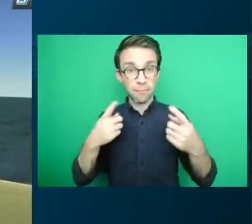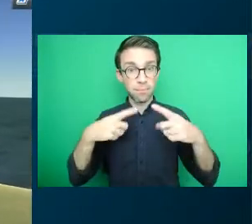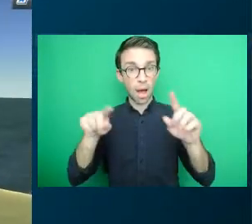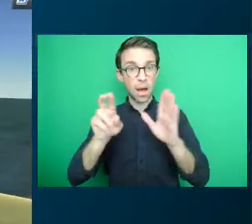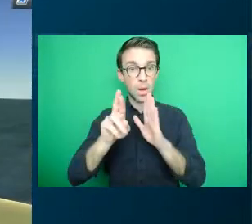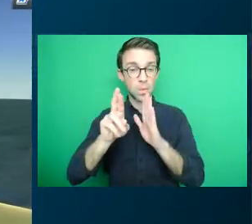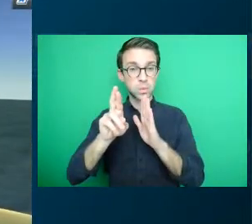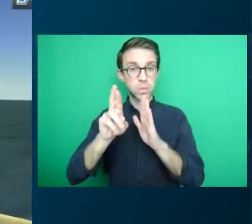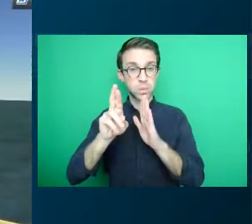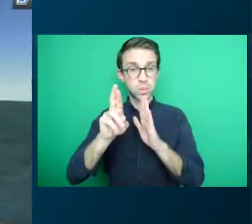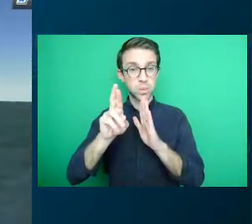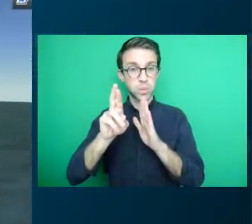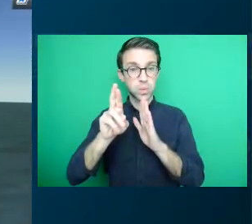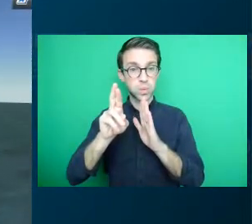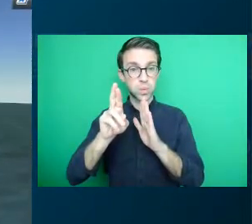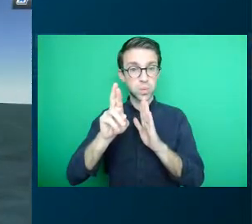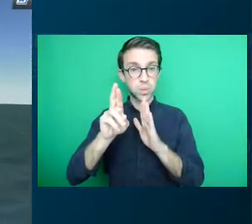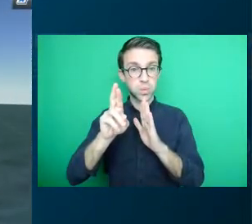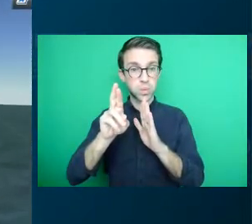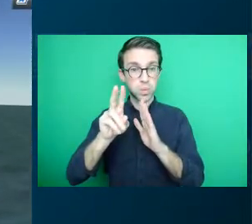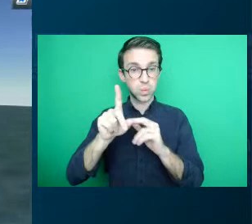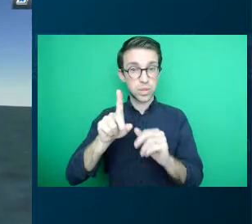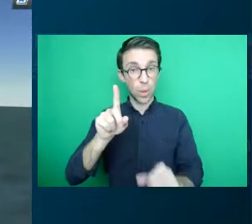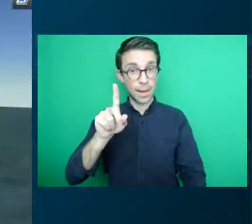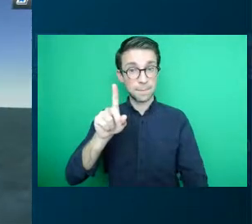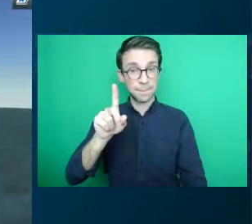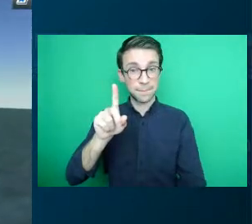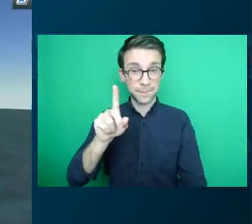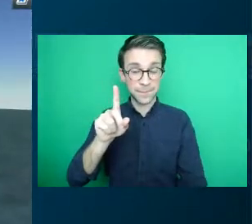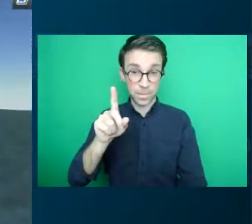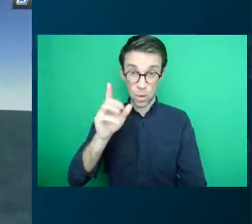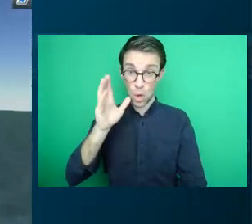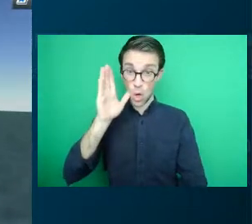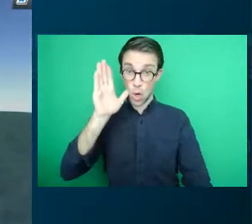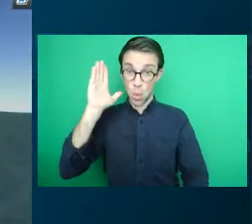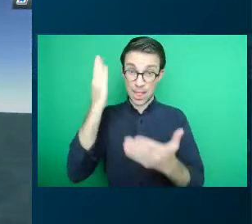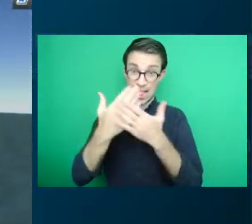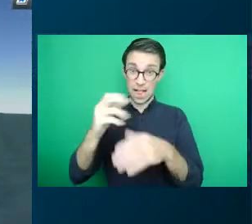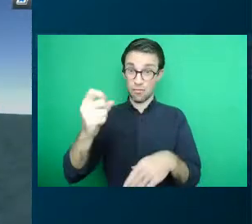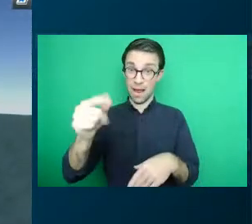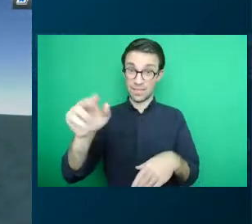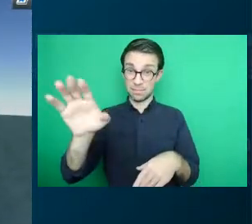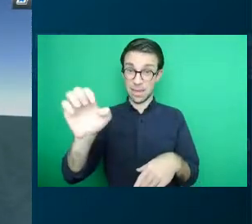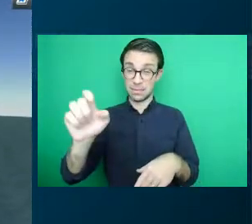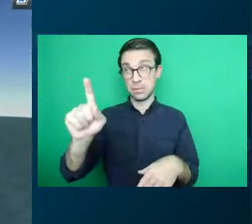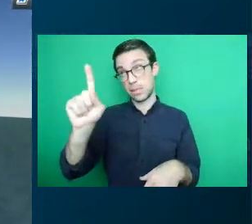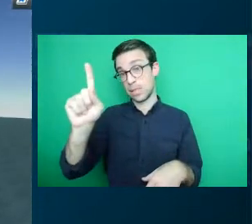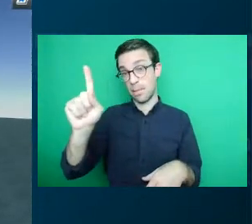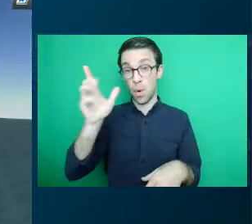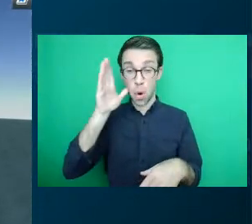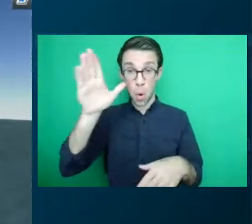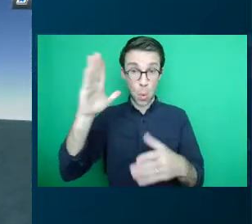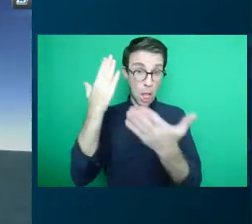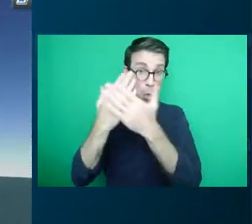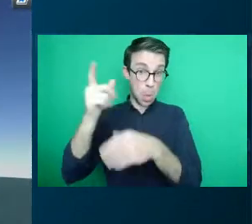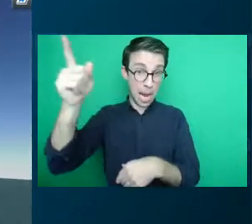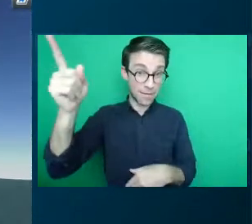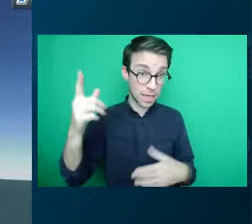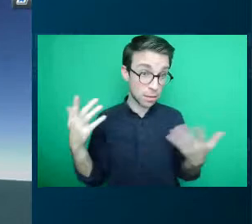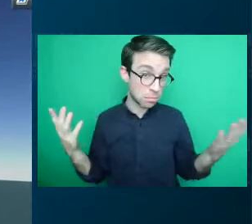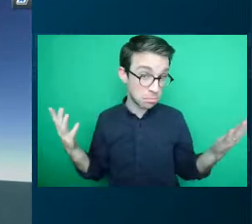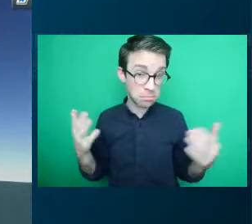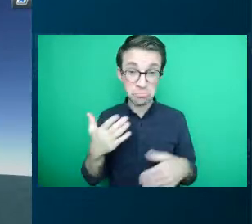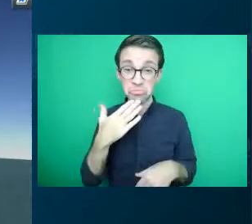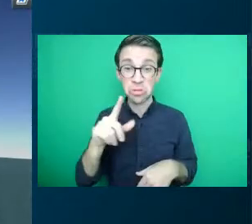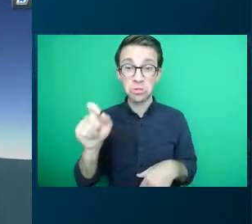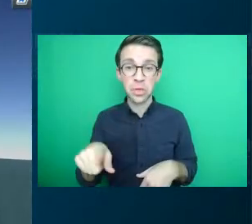actually going full up. I don't know if it's going to space. I know that space is up, but is it going to actually make it to space is going to be a good question.